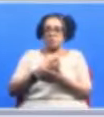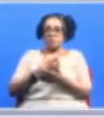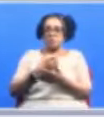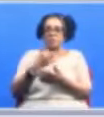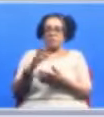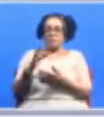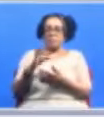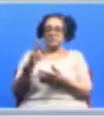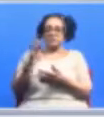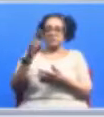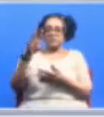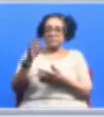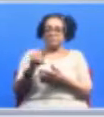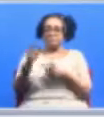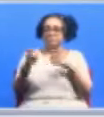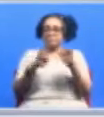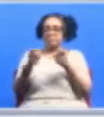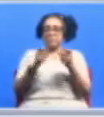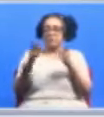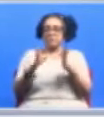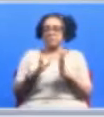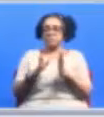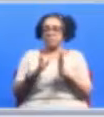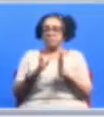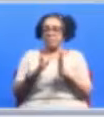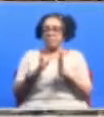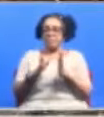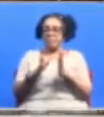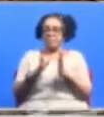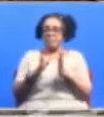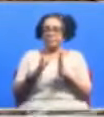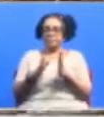KVDA Managing Director Silvanus Tubei.